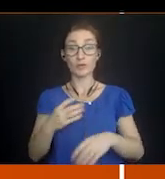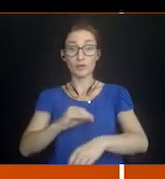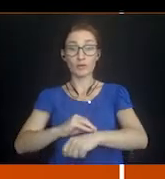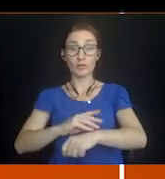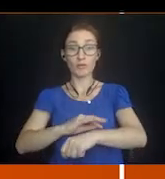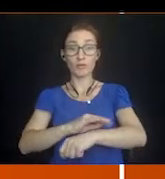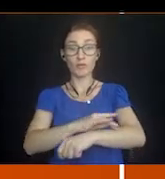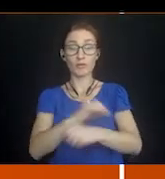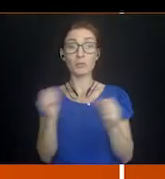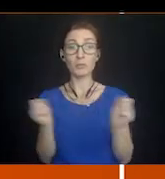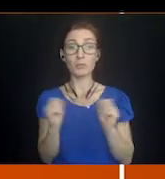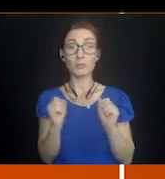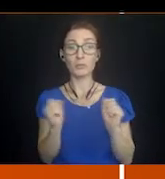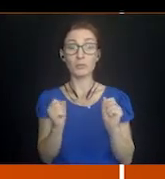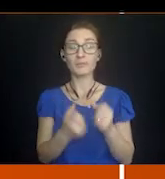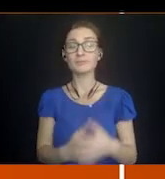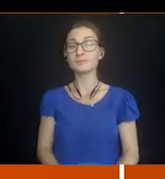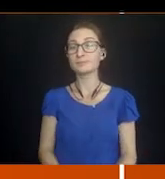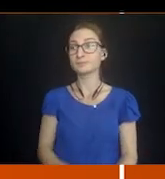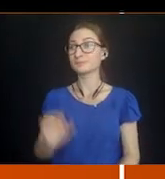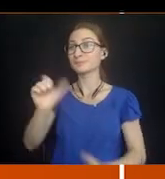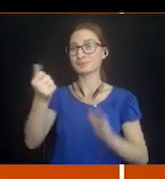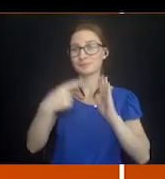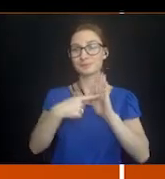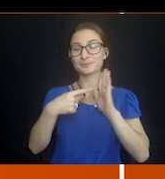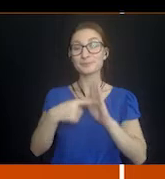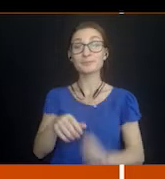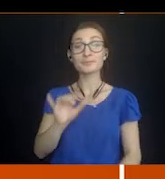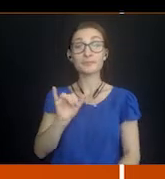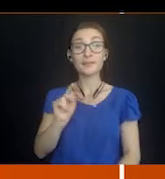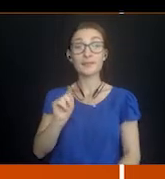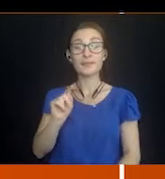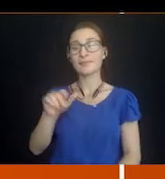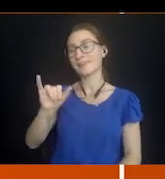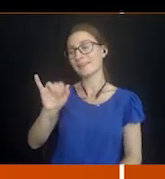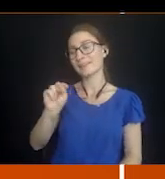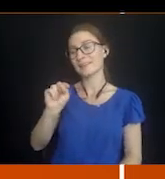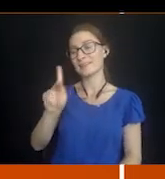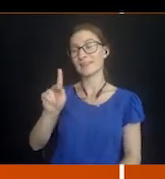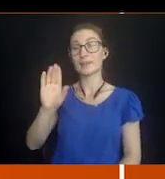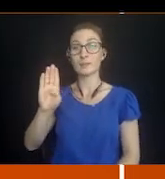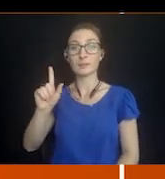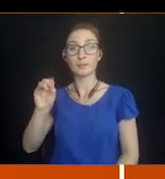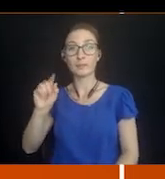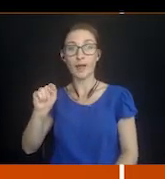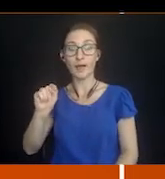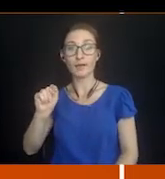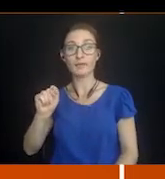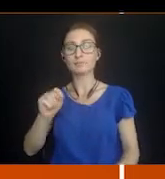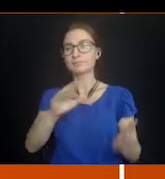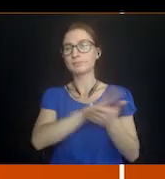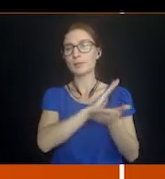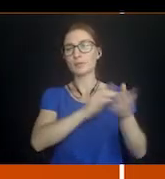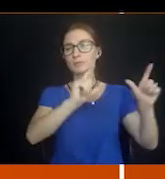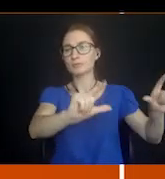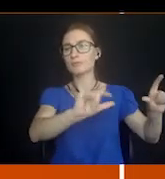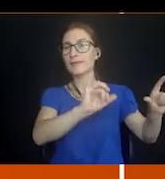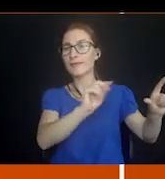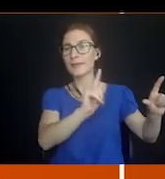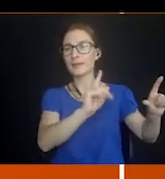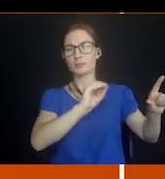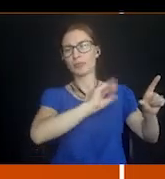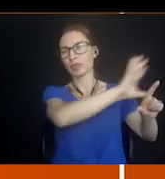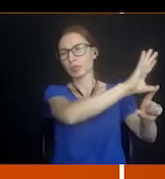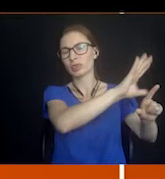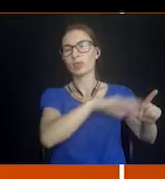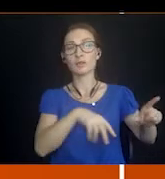If you're, say, looking at a random ink blot and your attention is focused on it and you see that ink blot